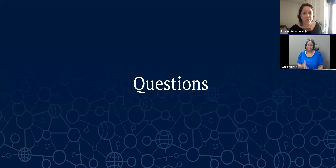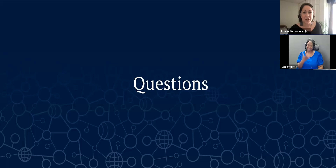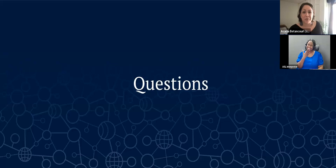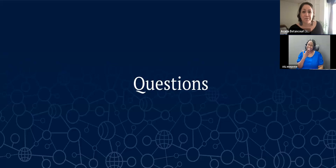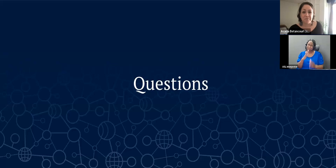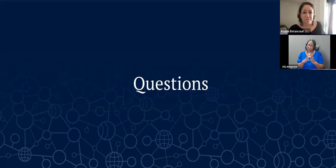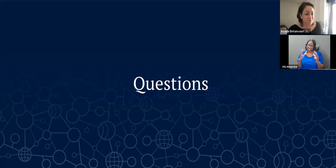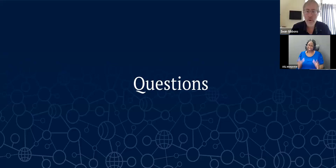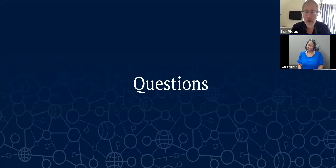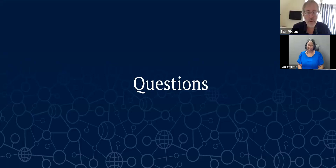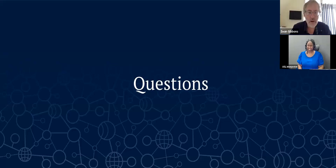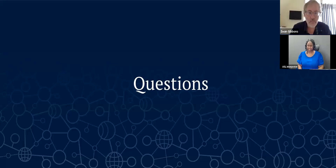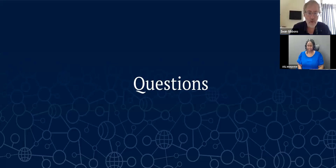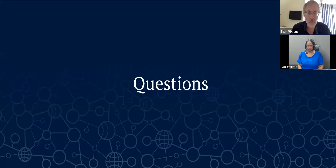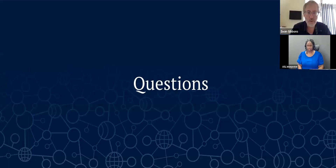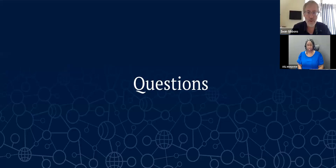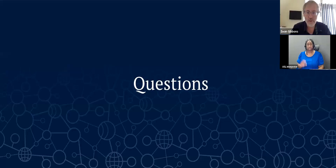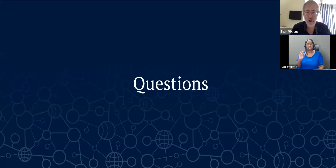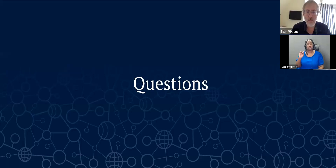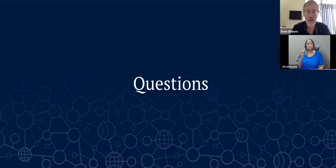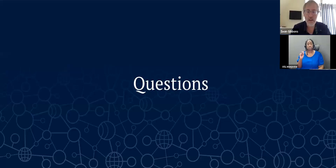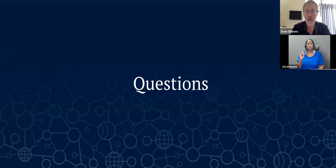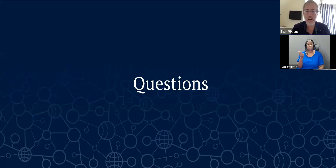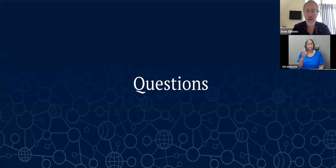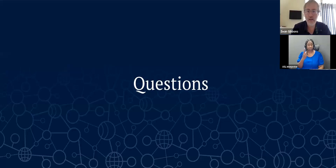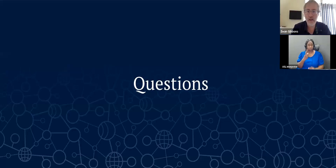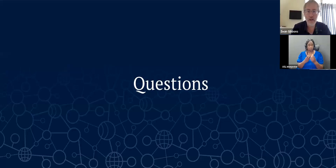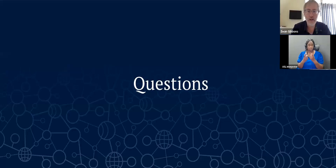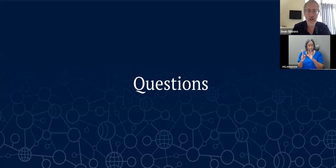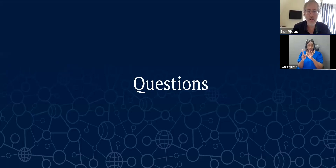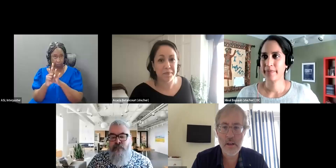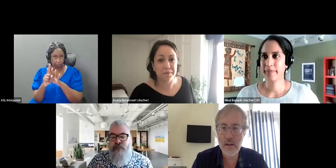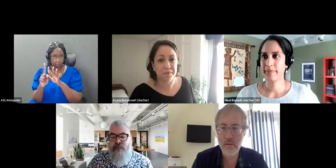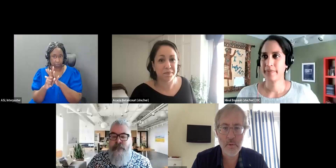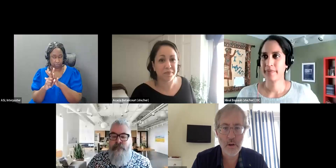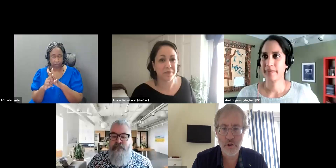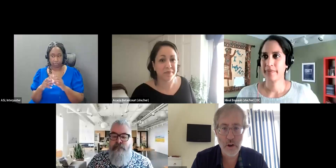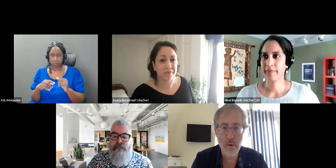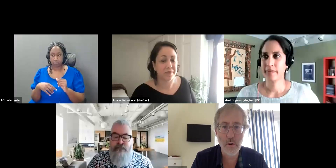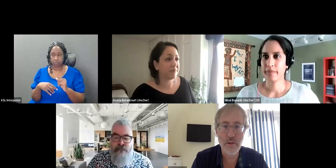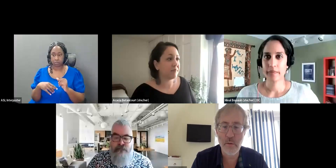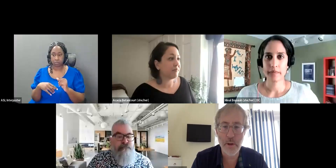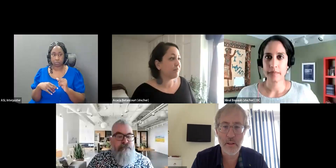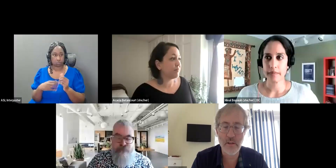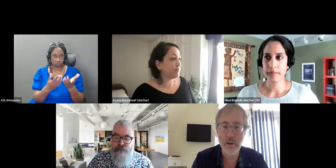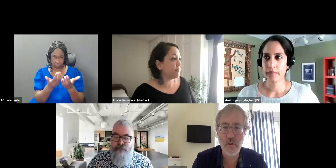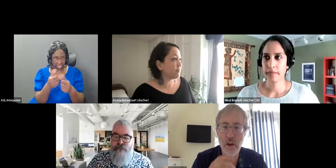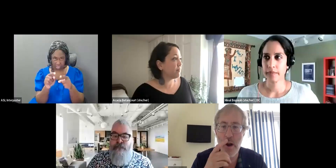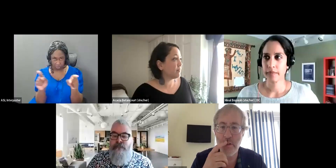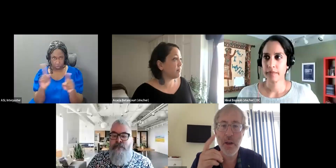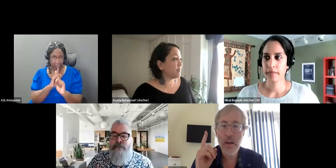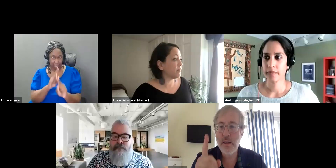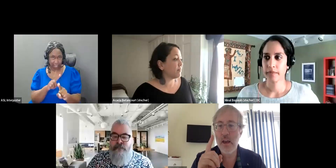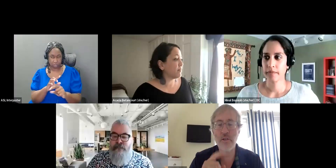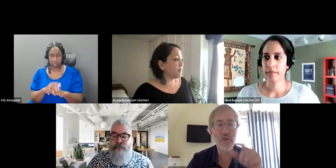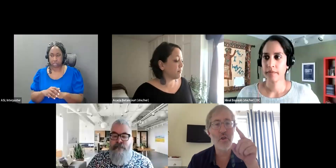so much. So we have a number of questions coming in. Acacia, Minal, John, whoever wants to jump in at these, I'm going to try to go